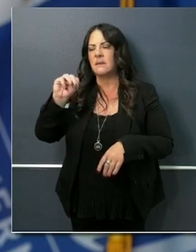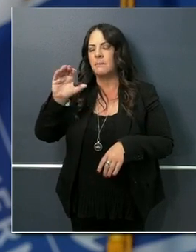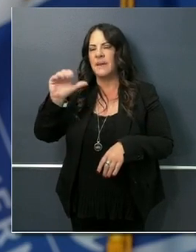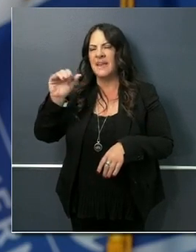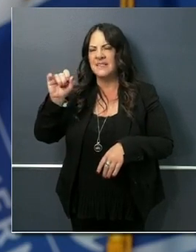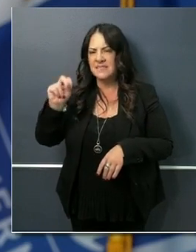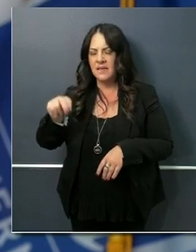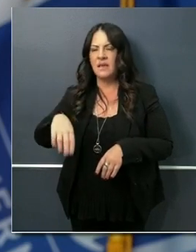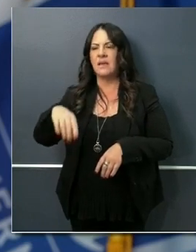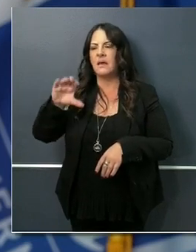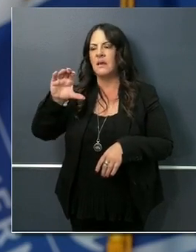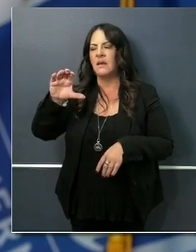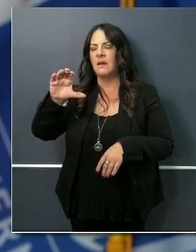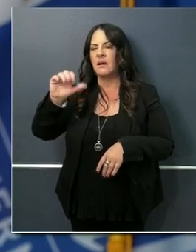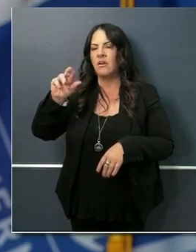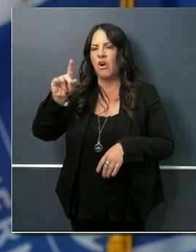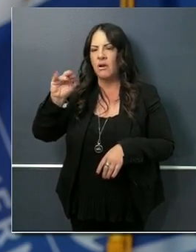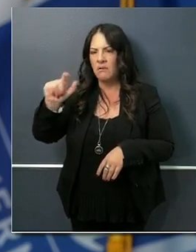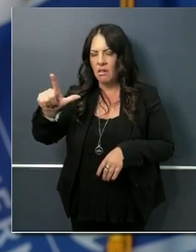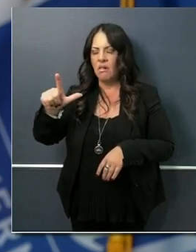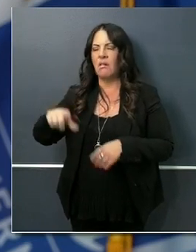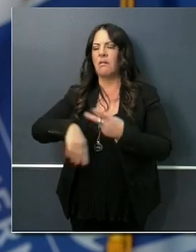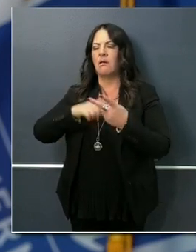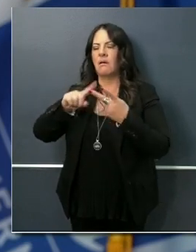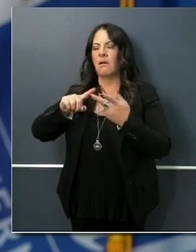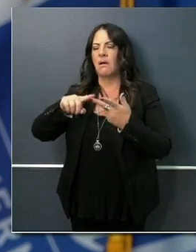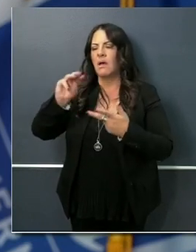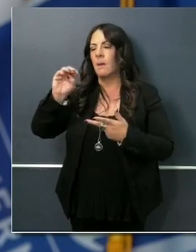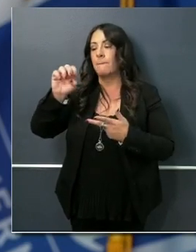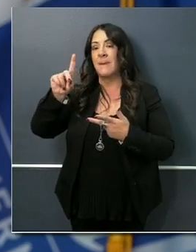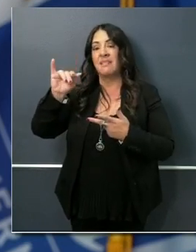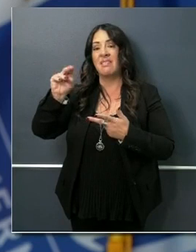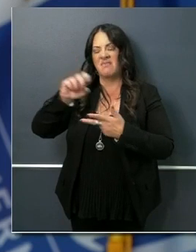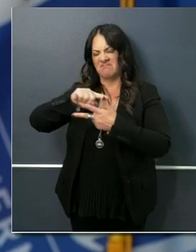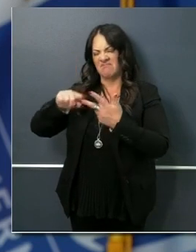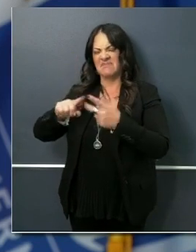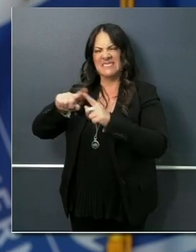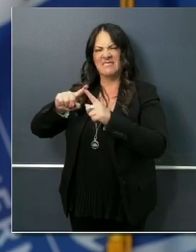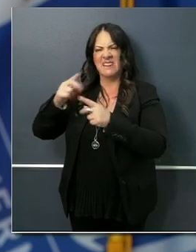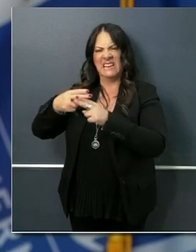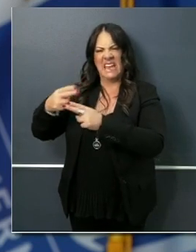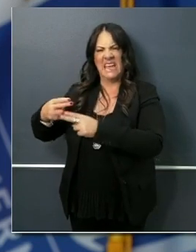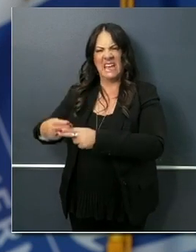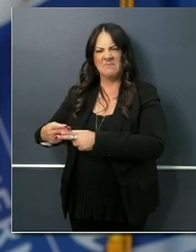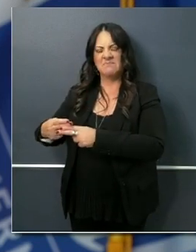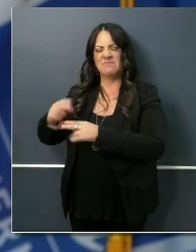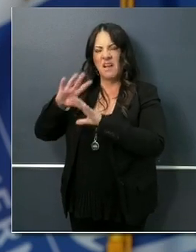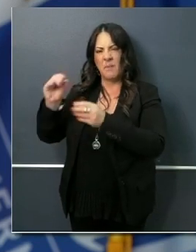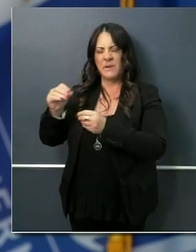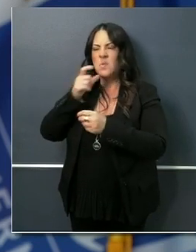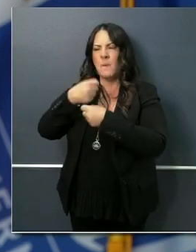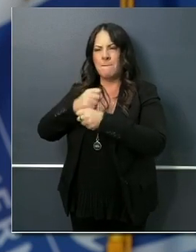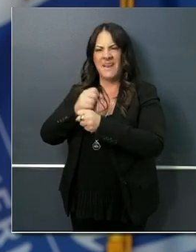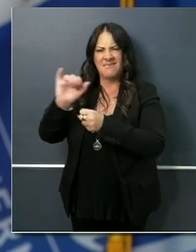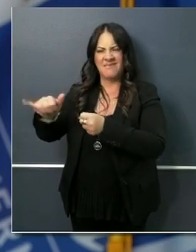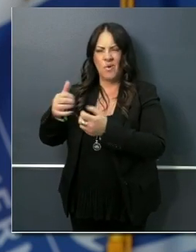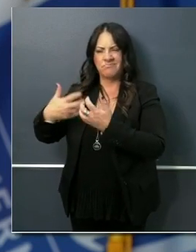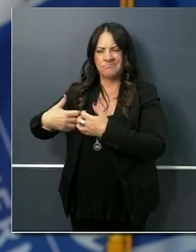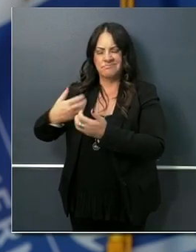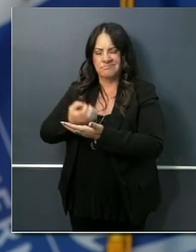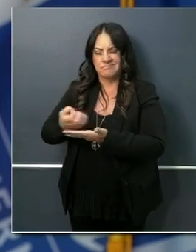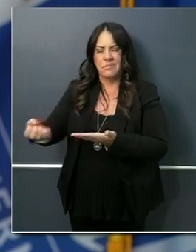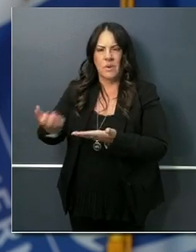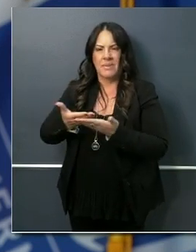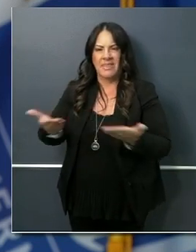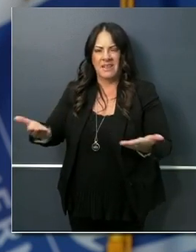the Medlines. These are all large U.S.-based firms that are also going to be sourcing out of this particular manufacturer.